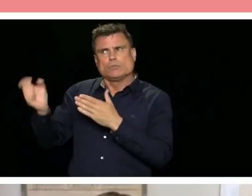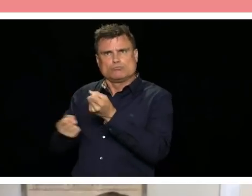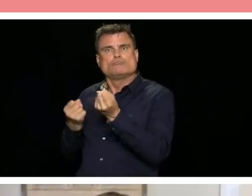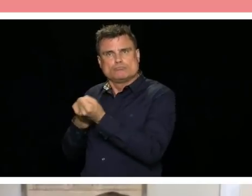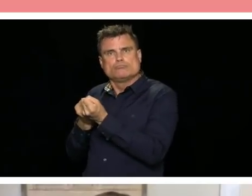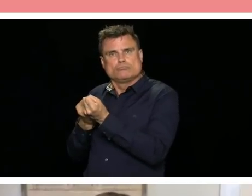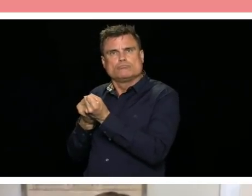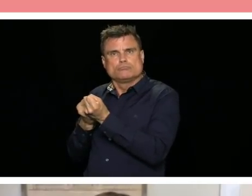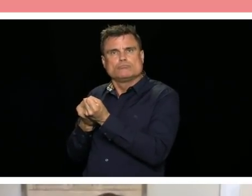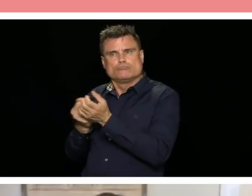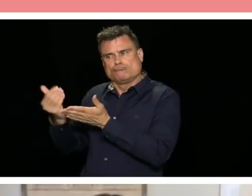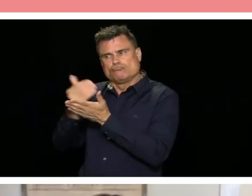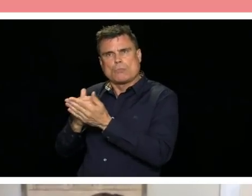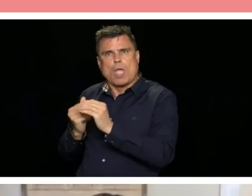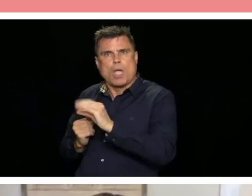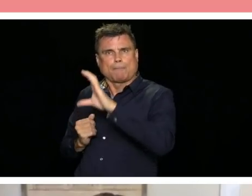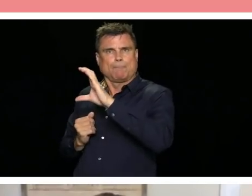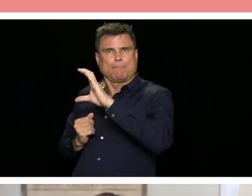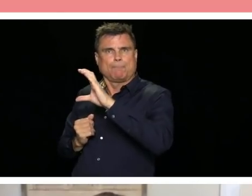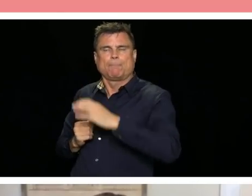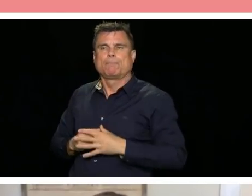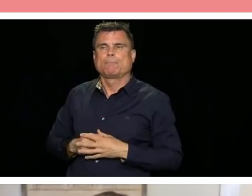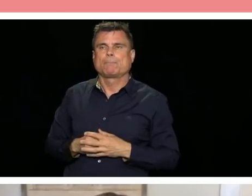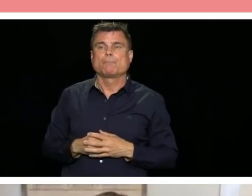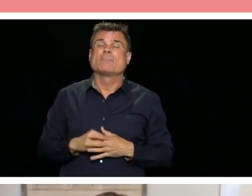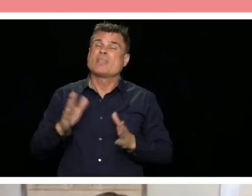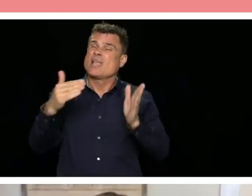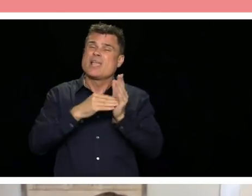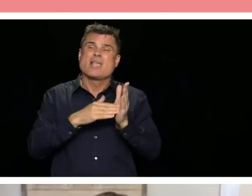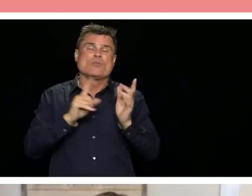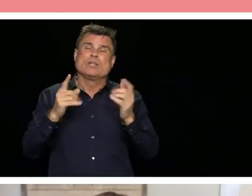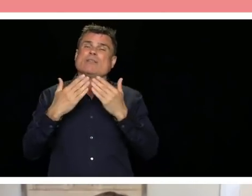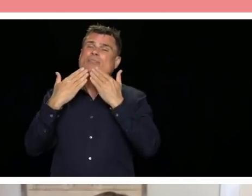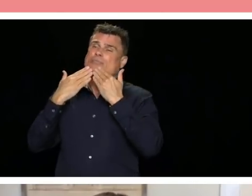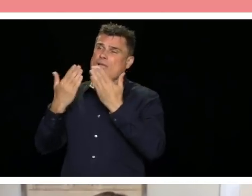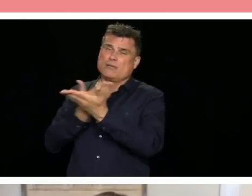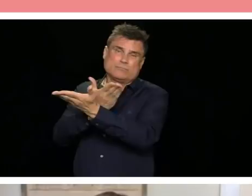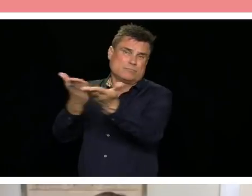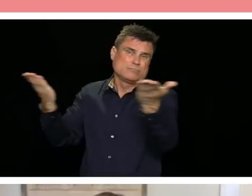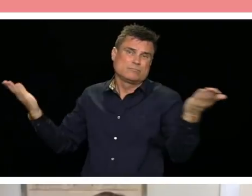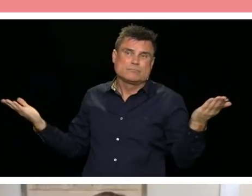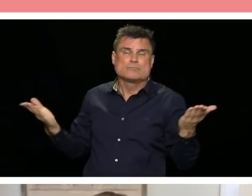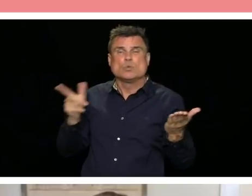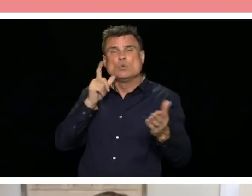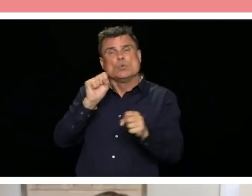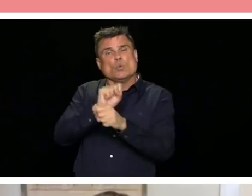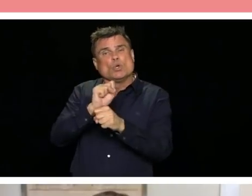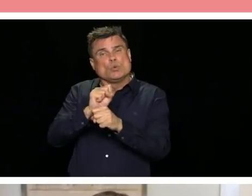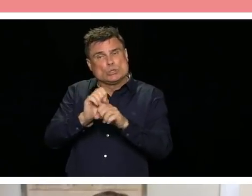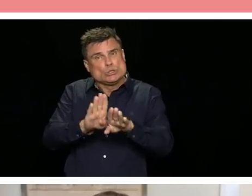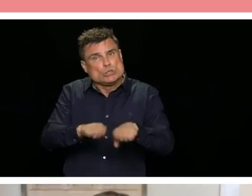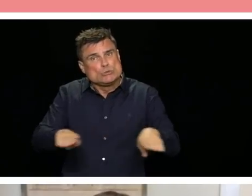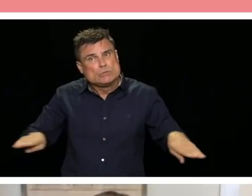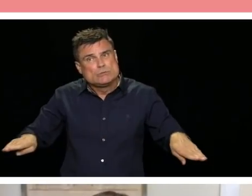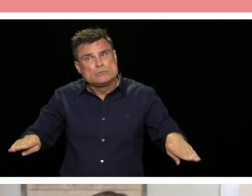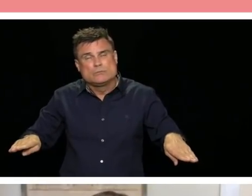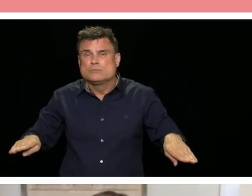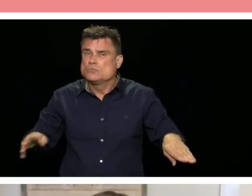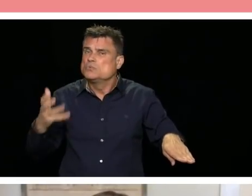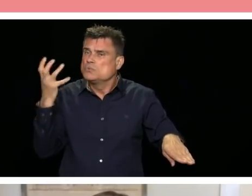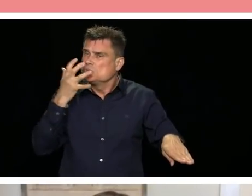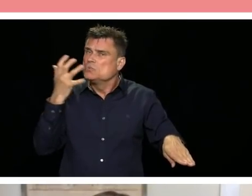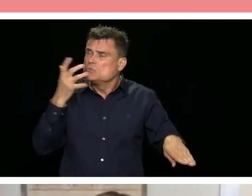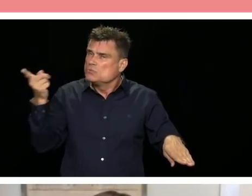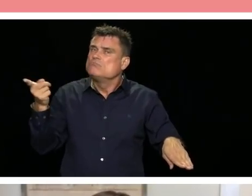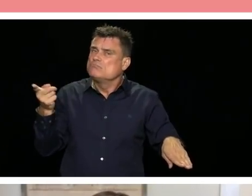you for being the workforce behind the workforce. We'll continue to work together as we make our early childhood education sector